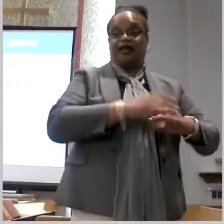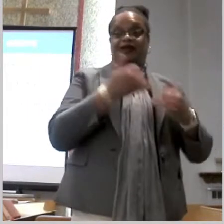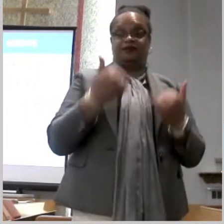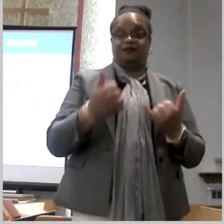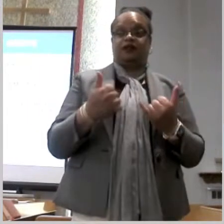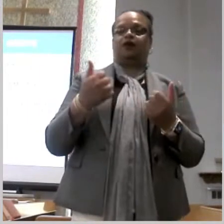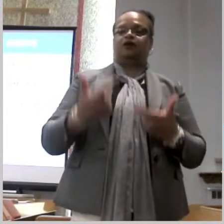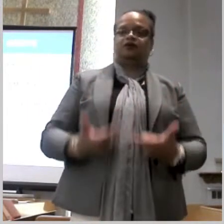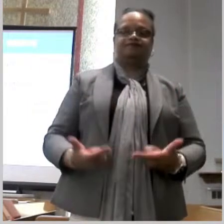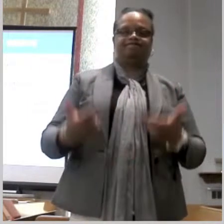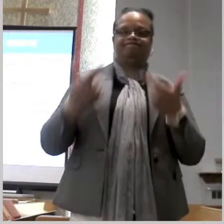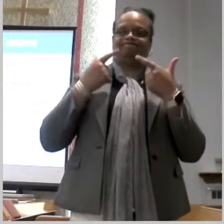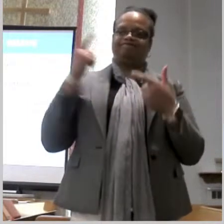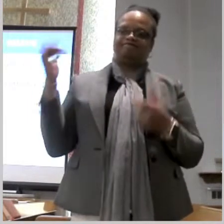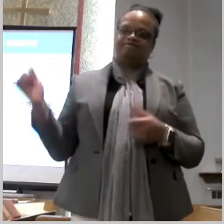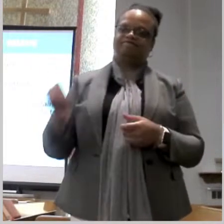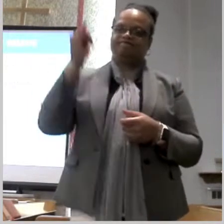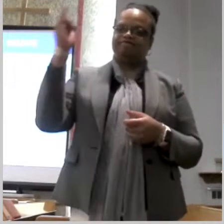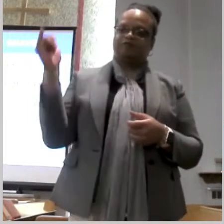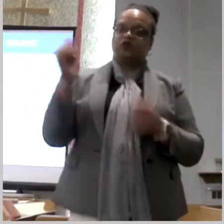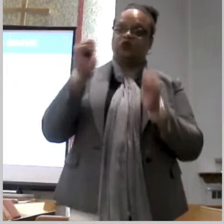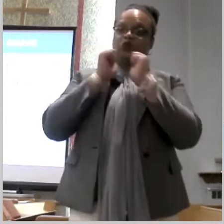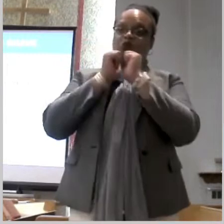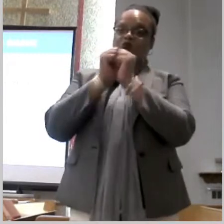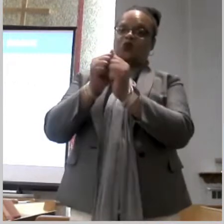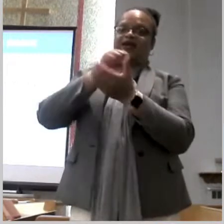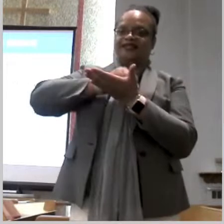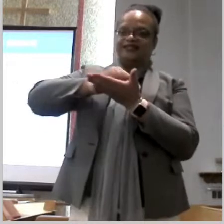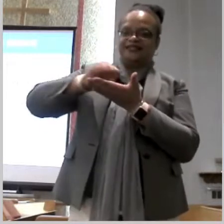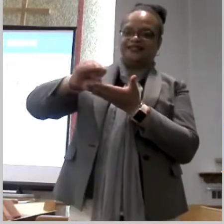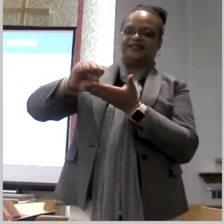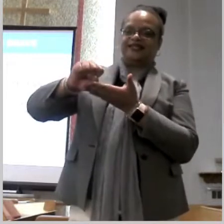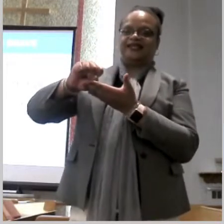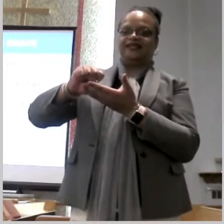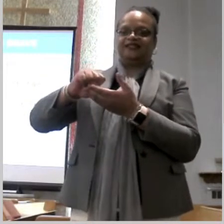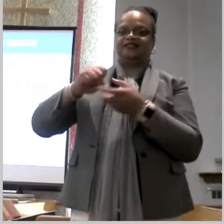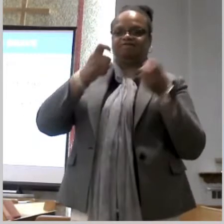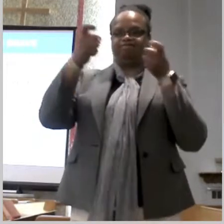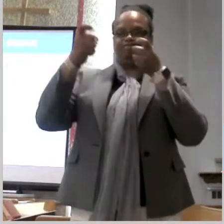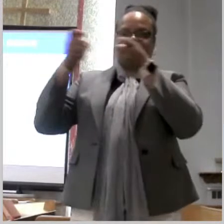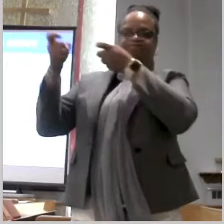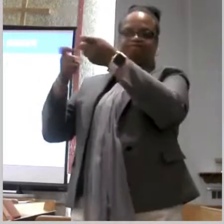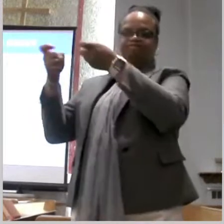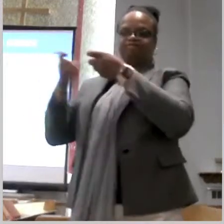domain, and he lives forever with his saints to